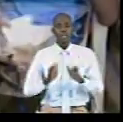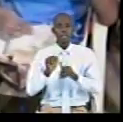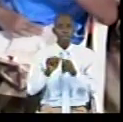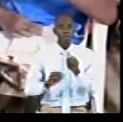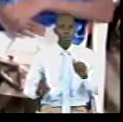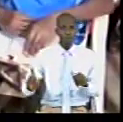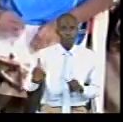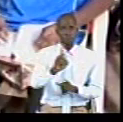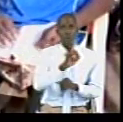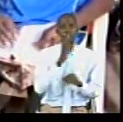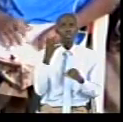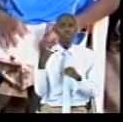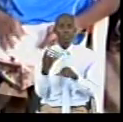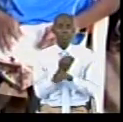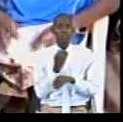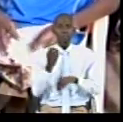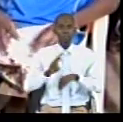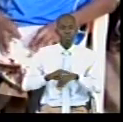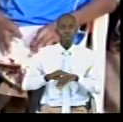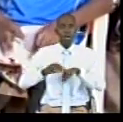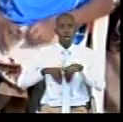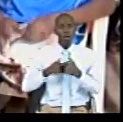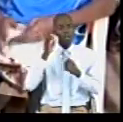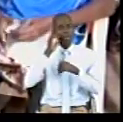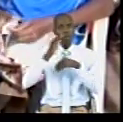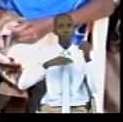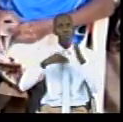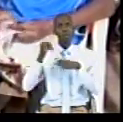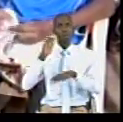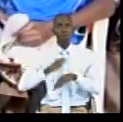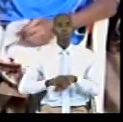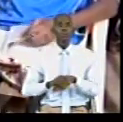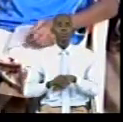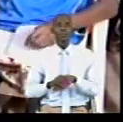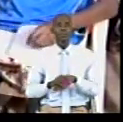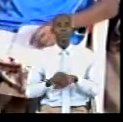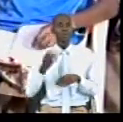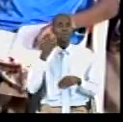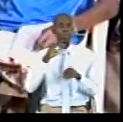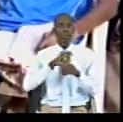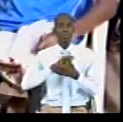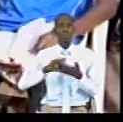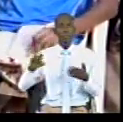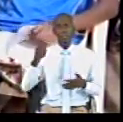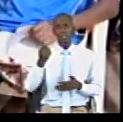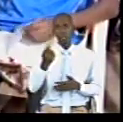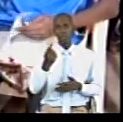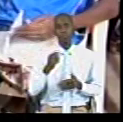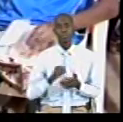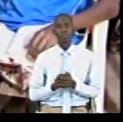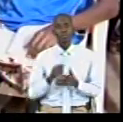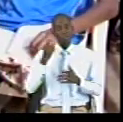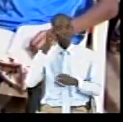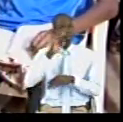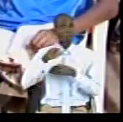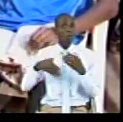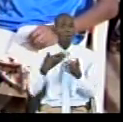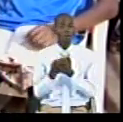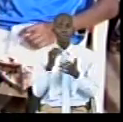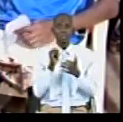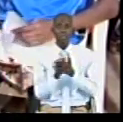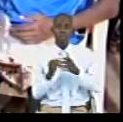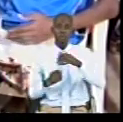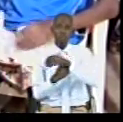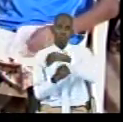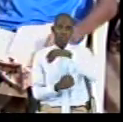he buildeth thereon. Look at verse 11. In verse 11 it tells us, for all the foundation can no